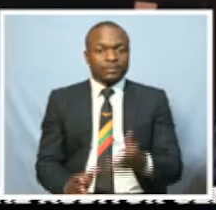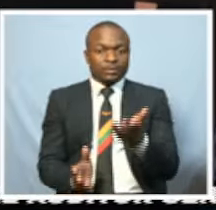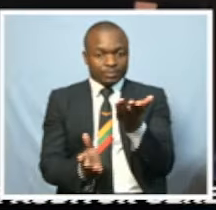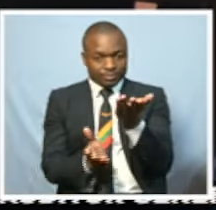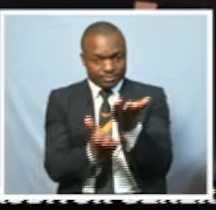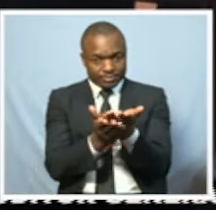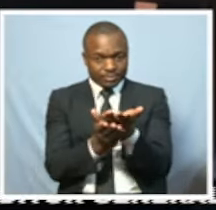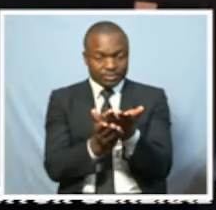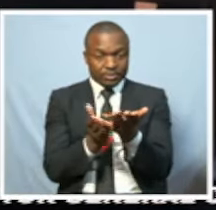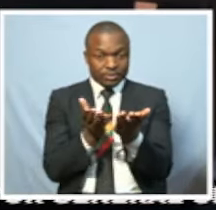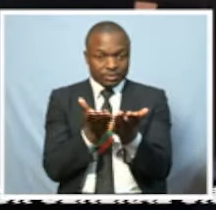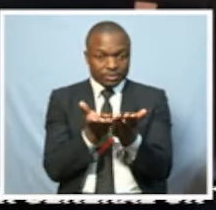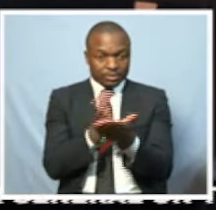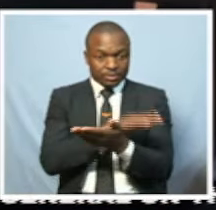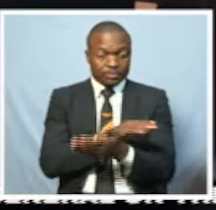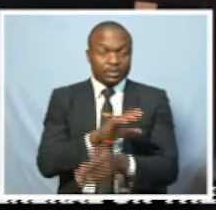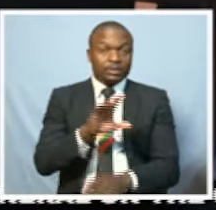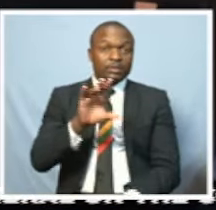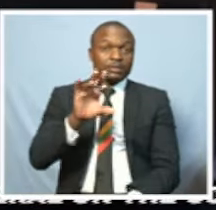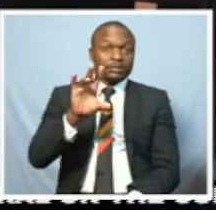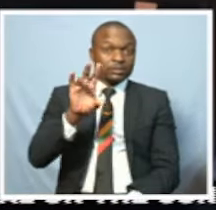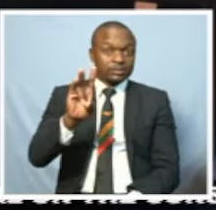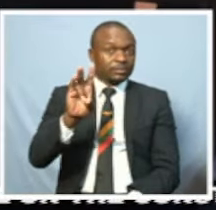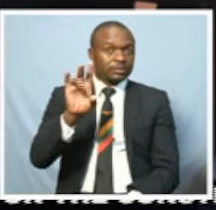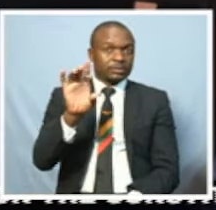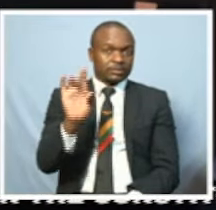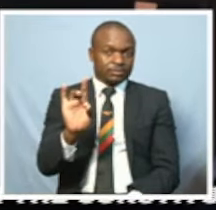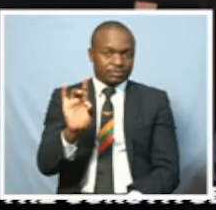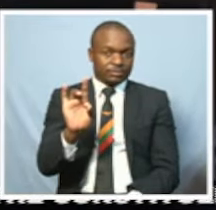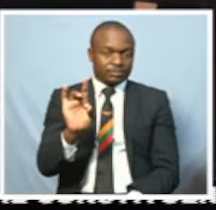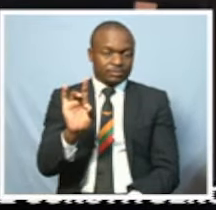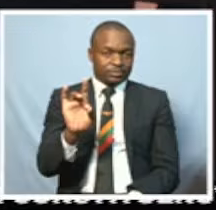attached on page 78.